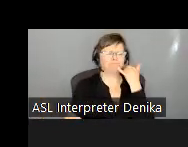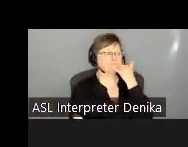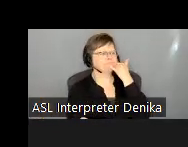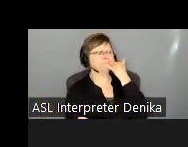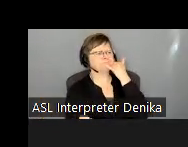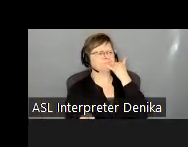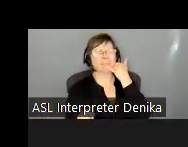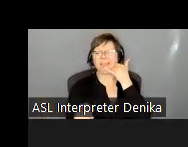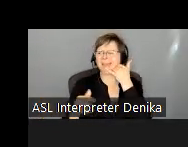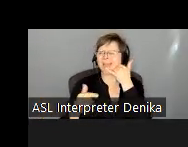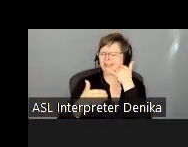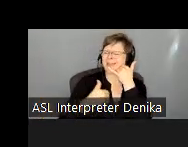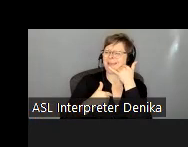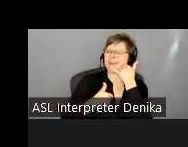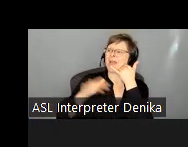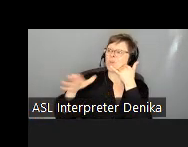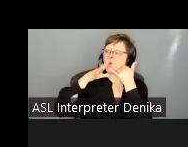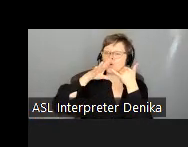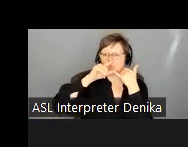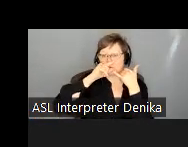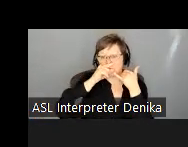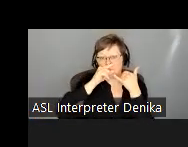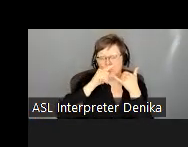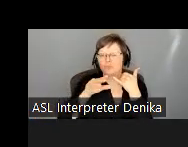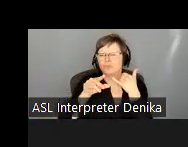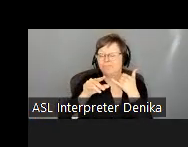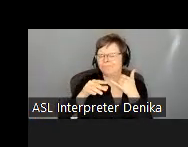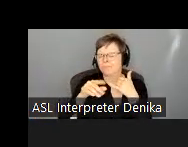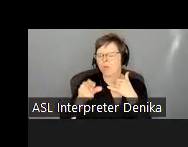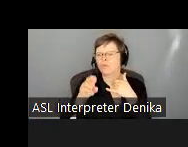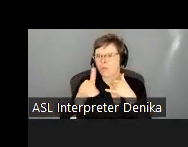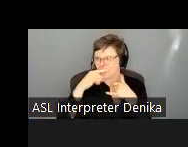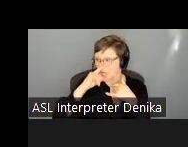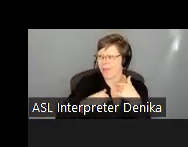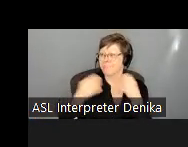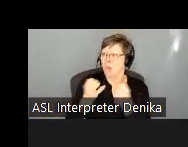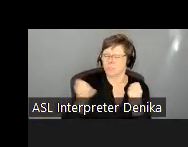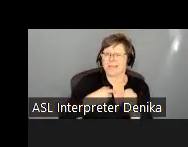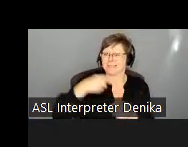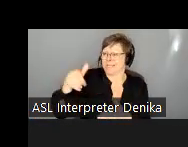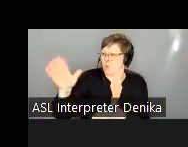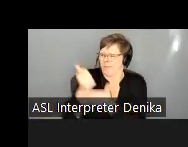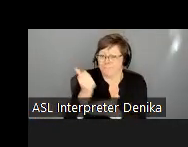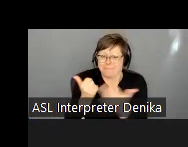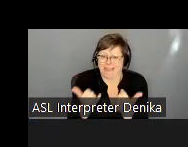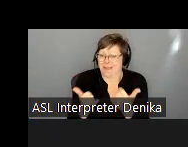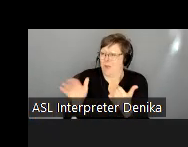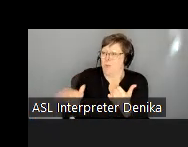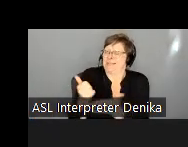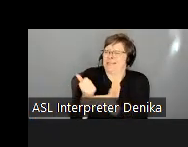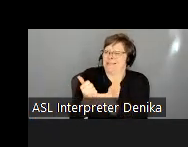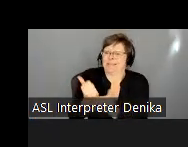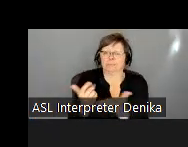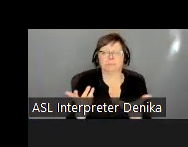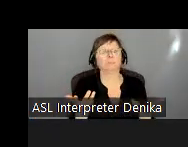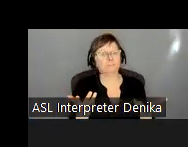line telling them that it's their grandchild and they're in an emergency and they need their help right away. So